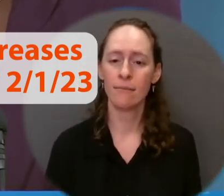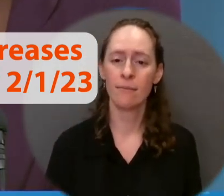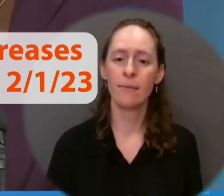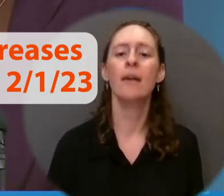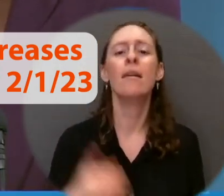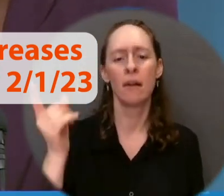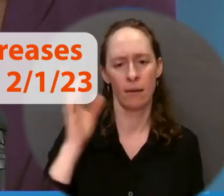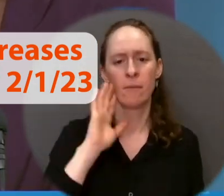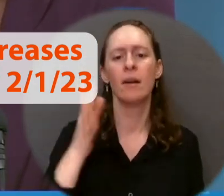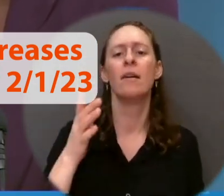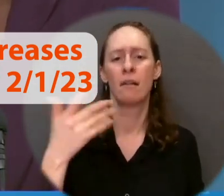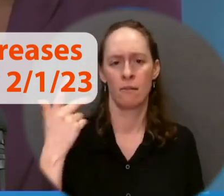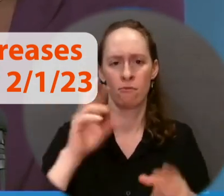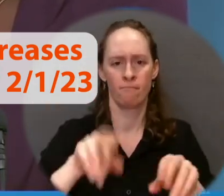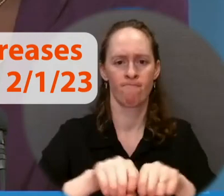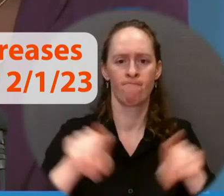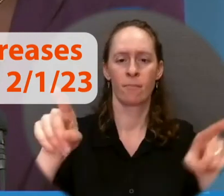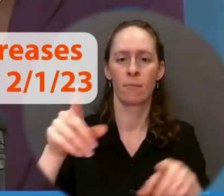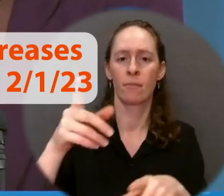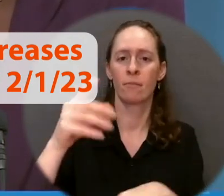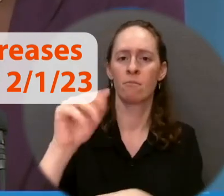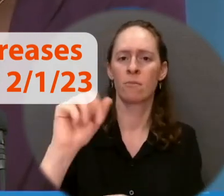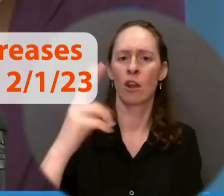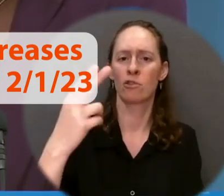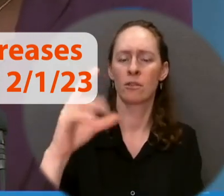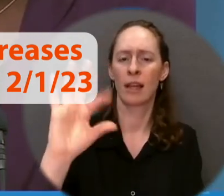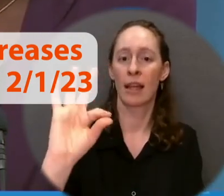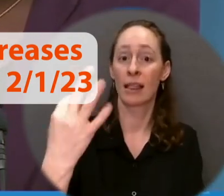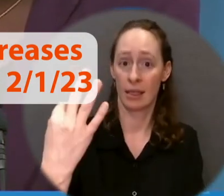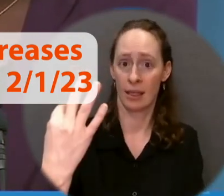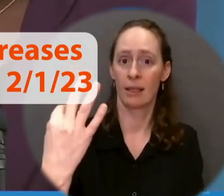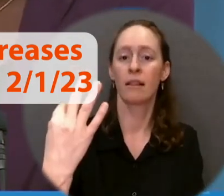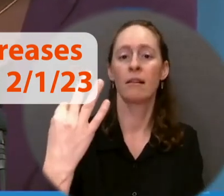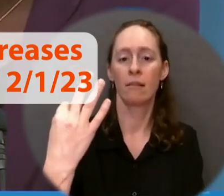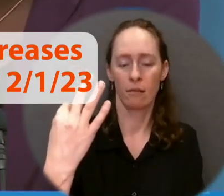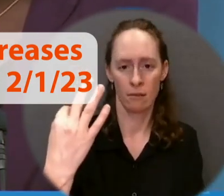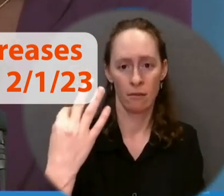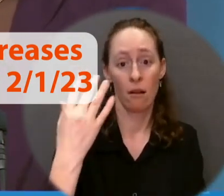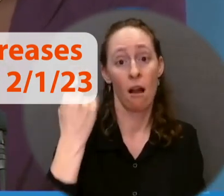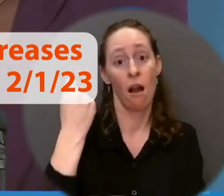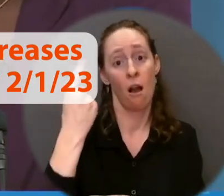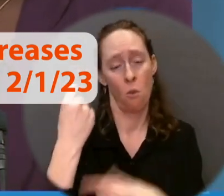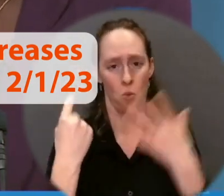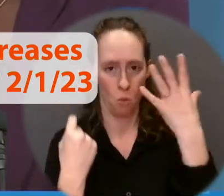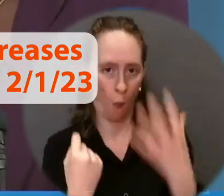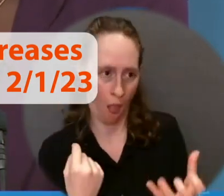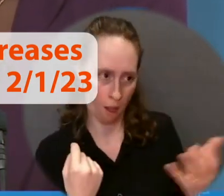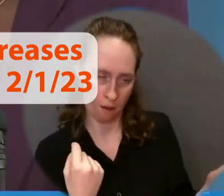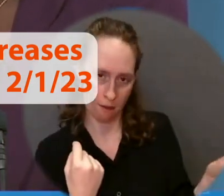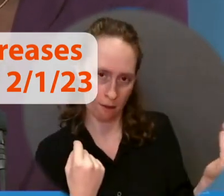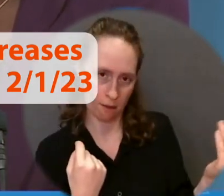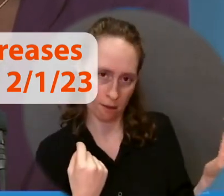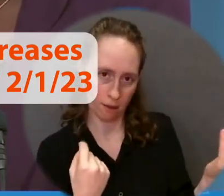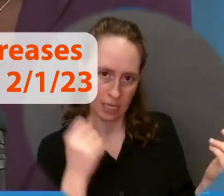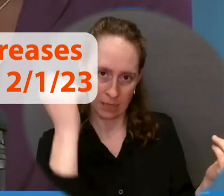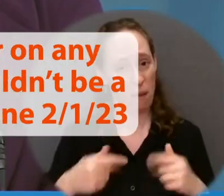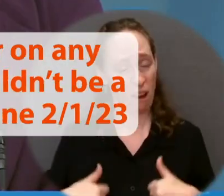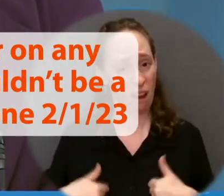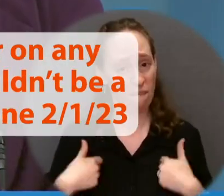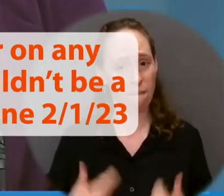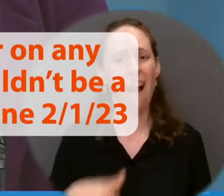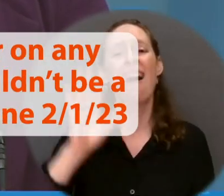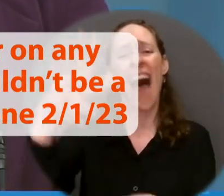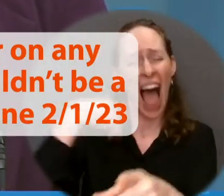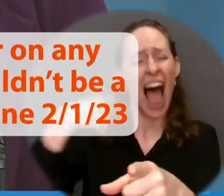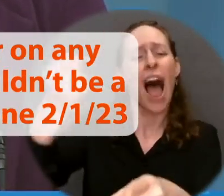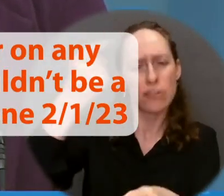and asking, right, the speaker to put forward his budget as well so the American people can see what it is that they're thinking about, what it is that... I